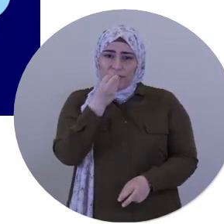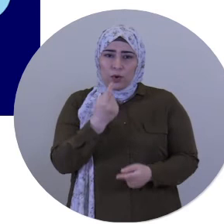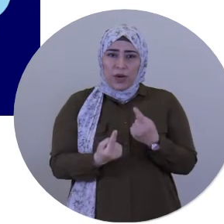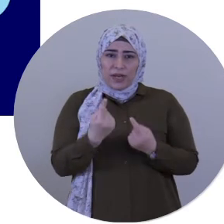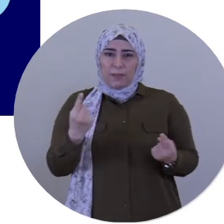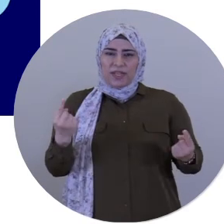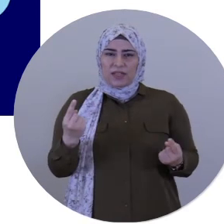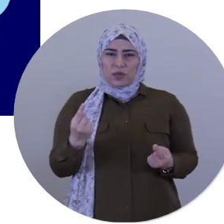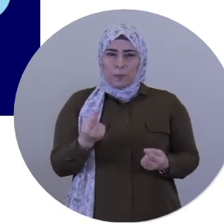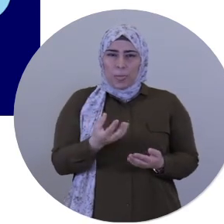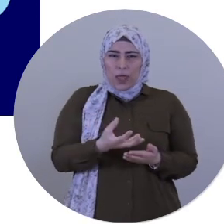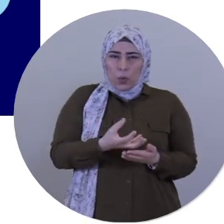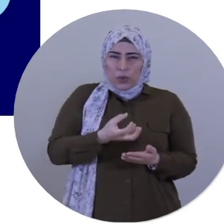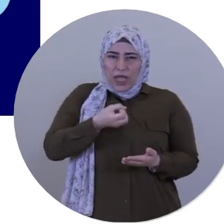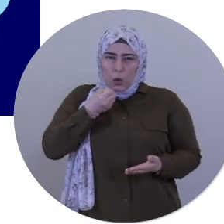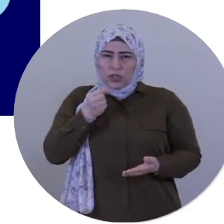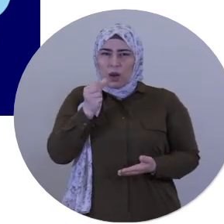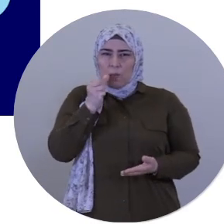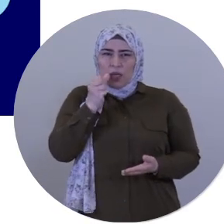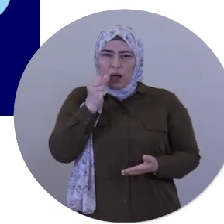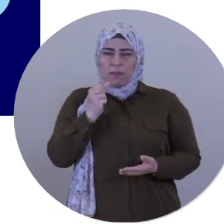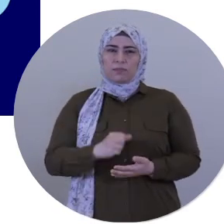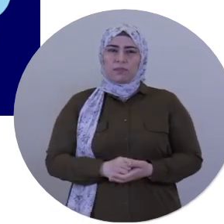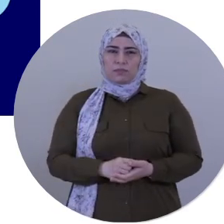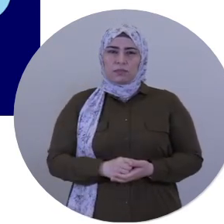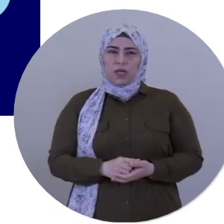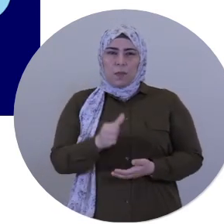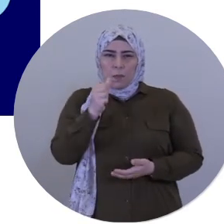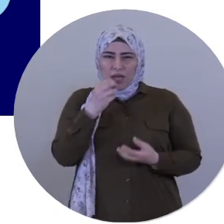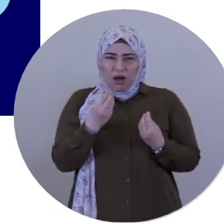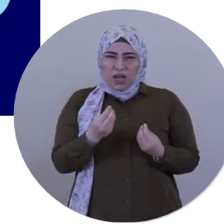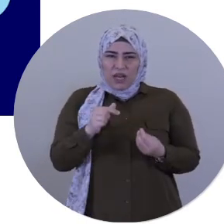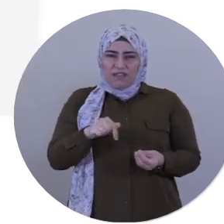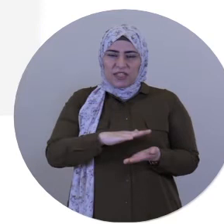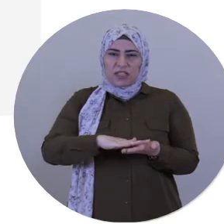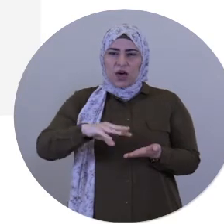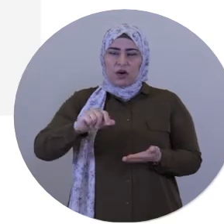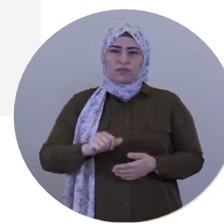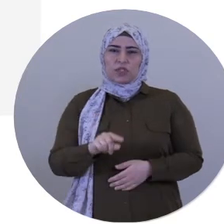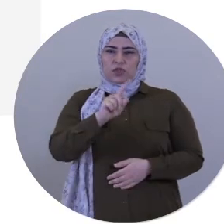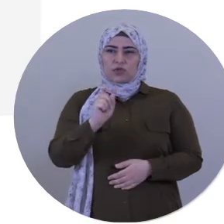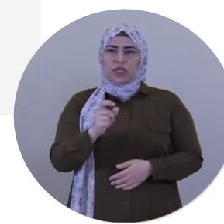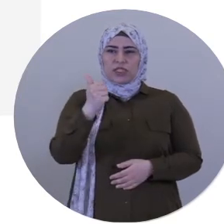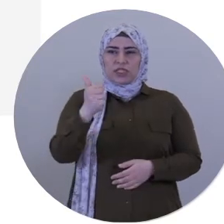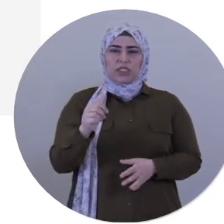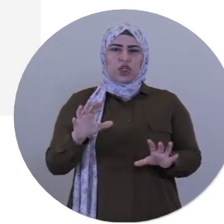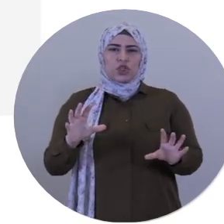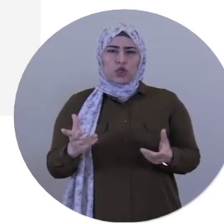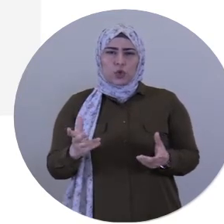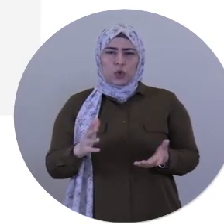liquid. This is where they get the water from. Question number 6. What is a cold